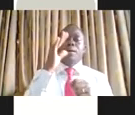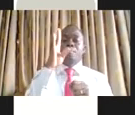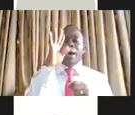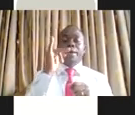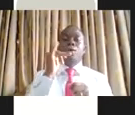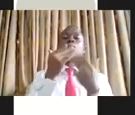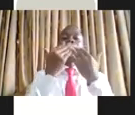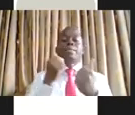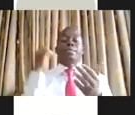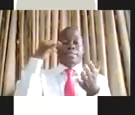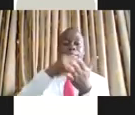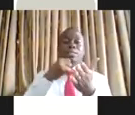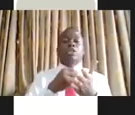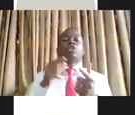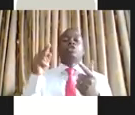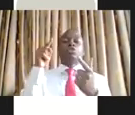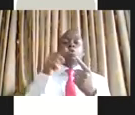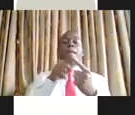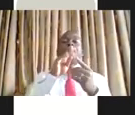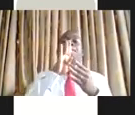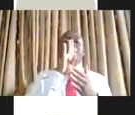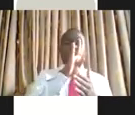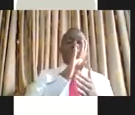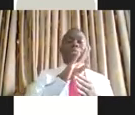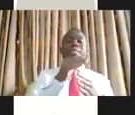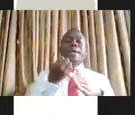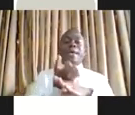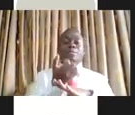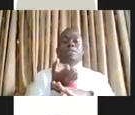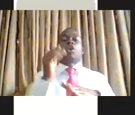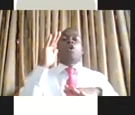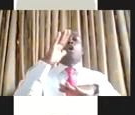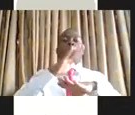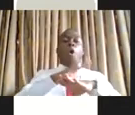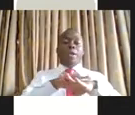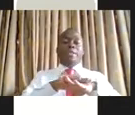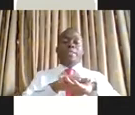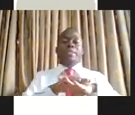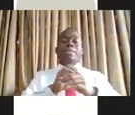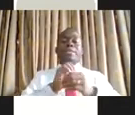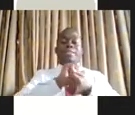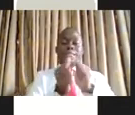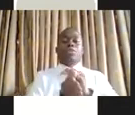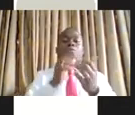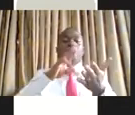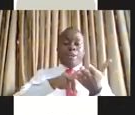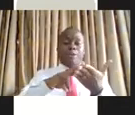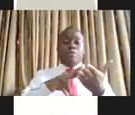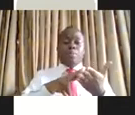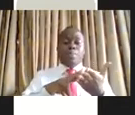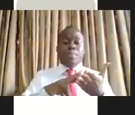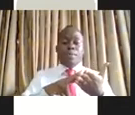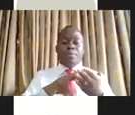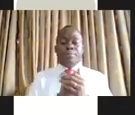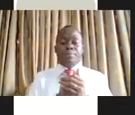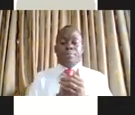to base its estimates of expenditure and division of revenue on the